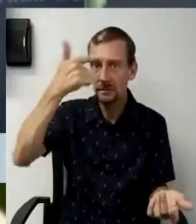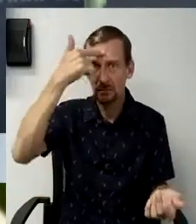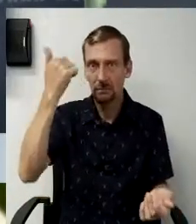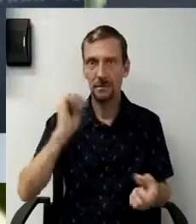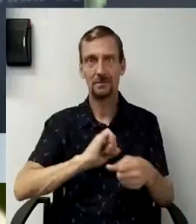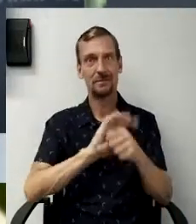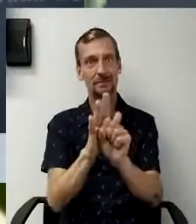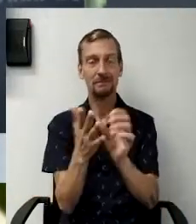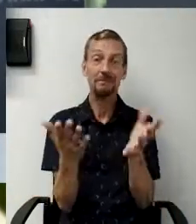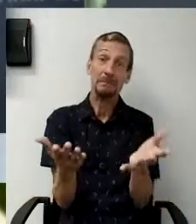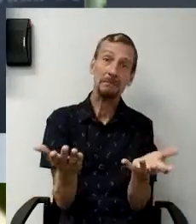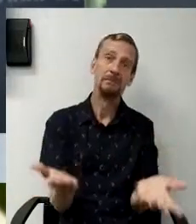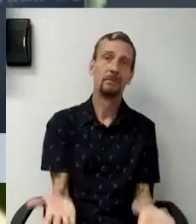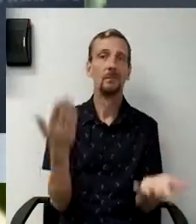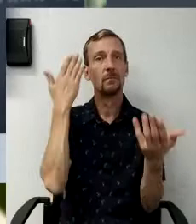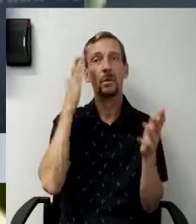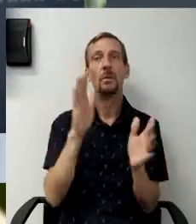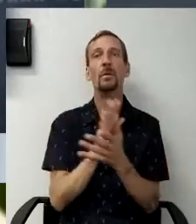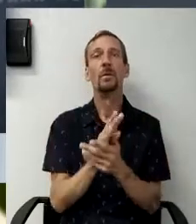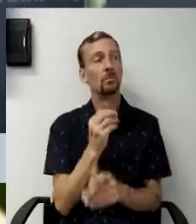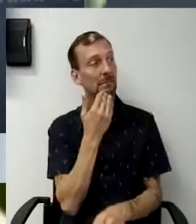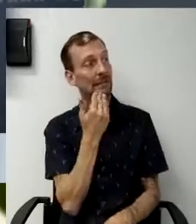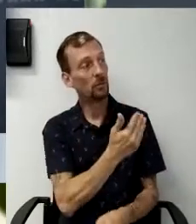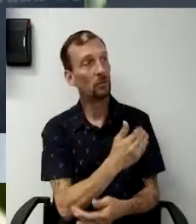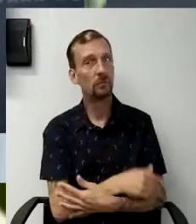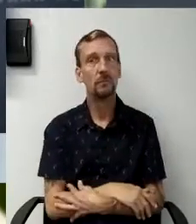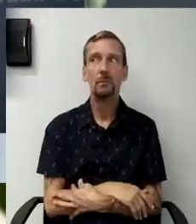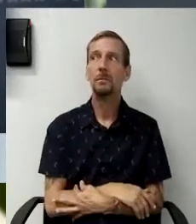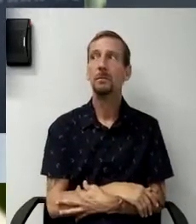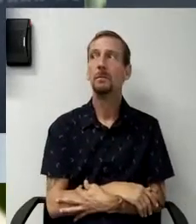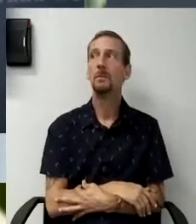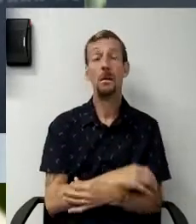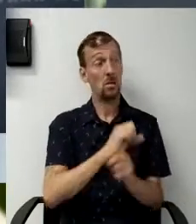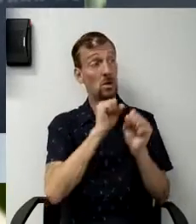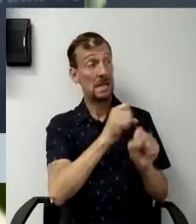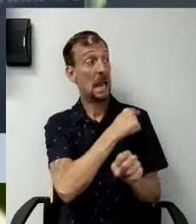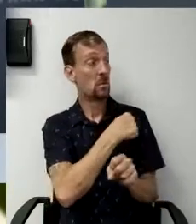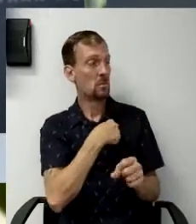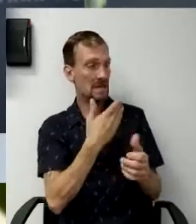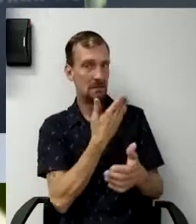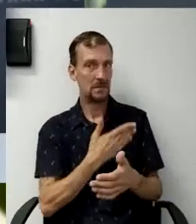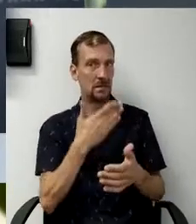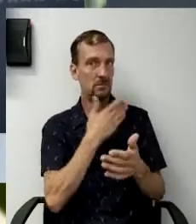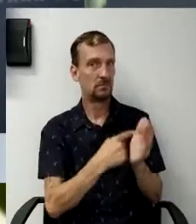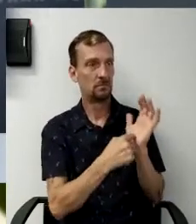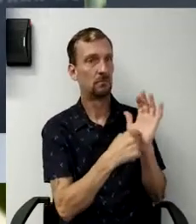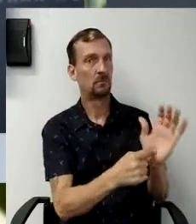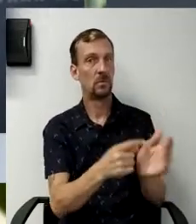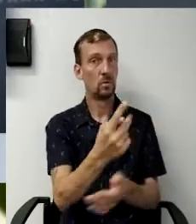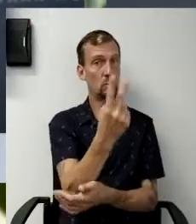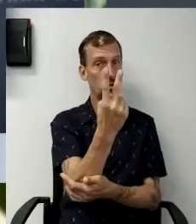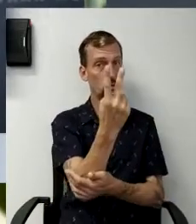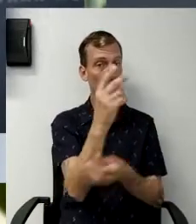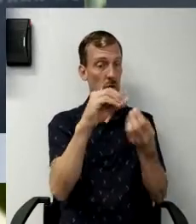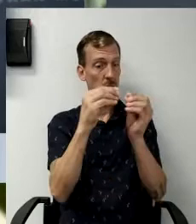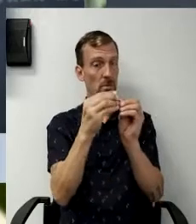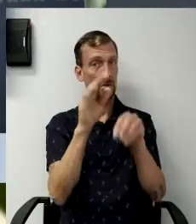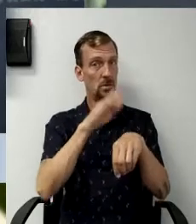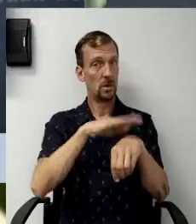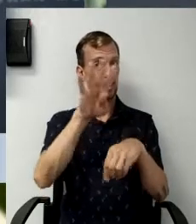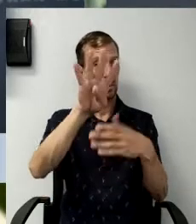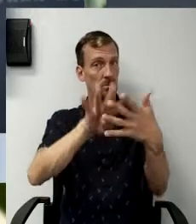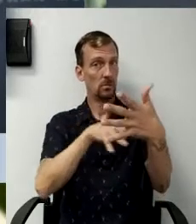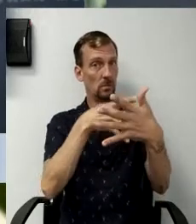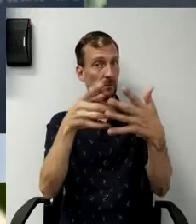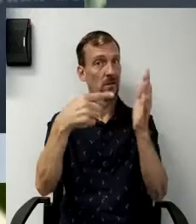of COVID? Right. Okay, thank you. So can we please start publishing the two numbers on your